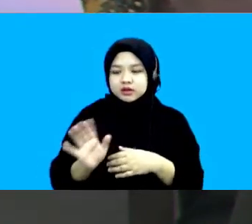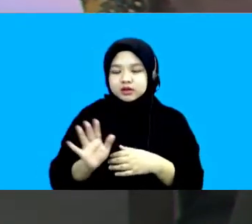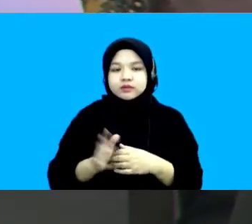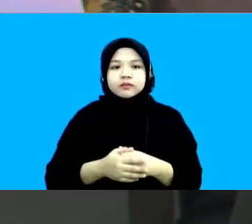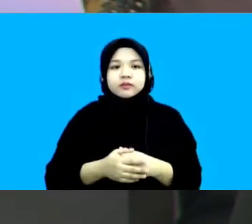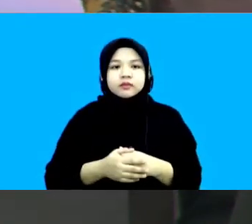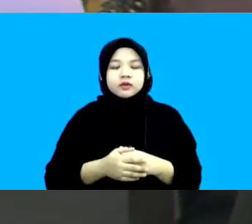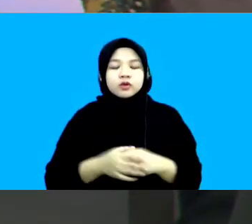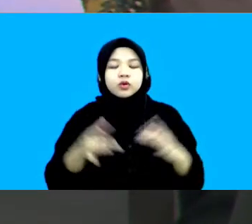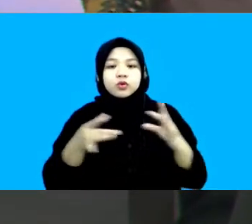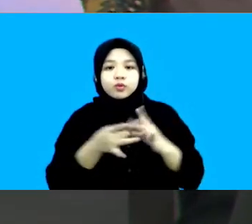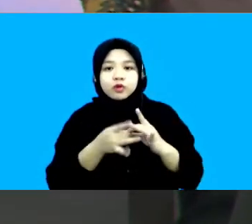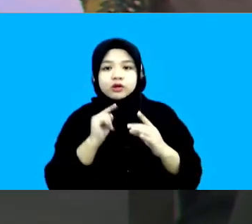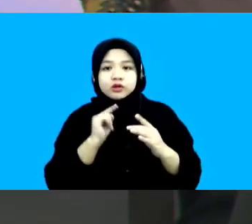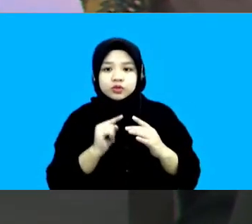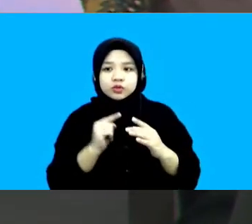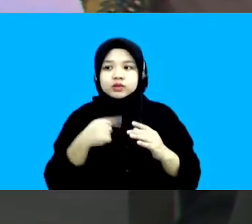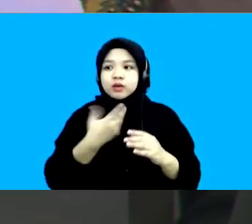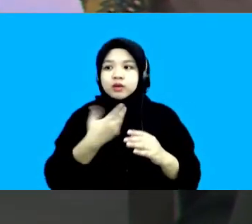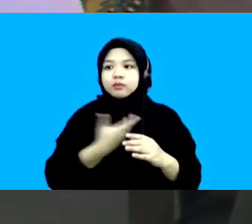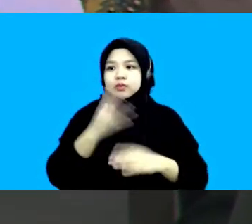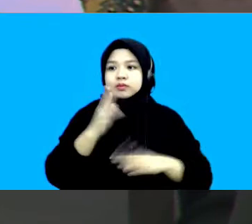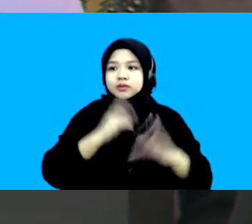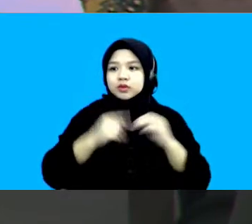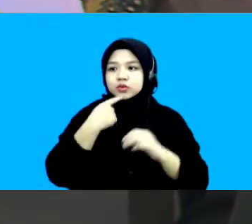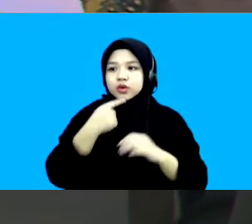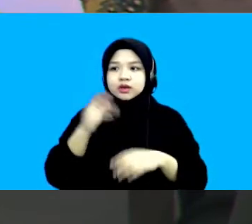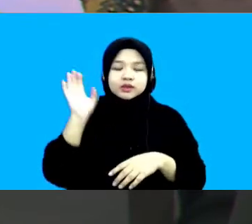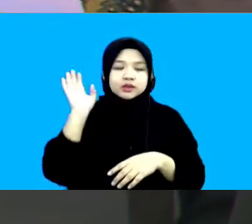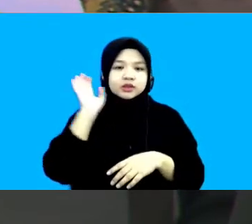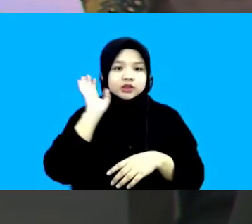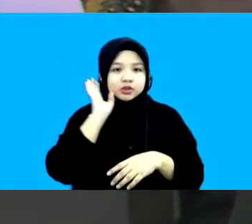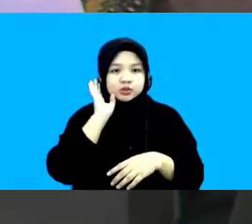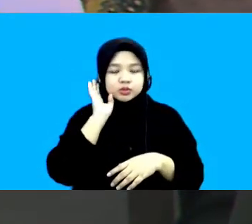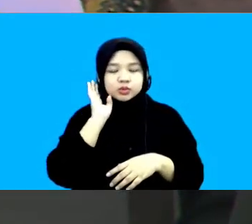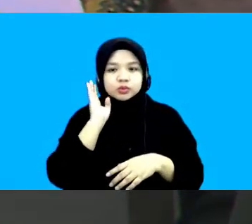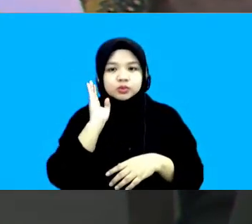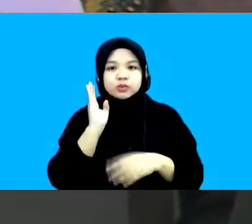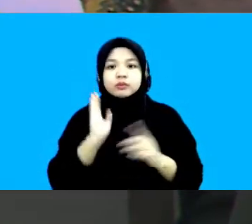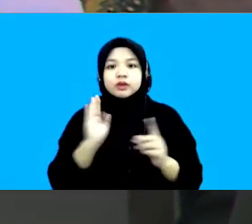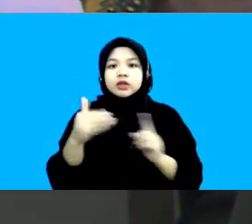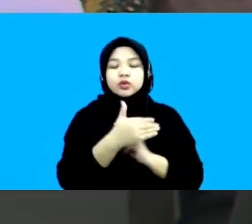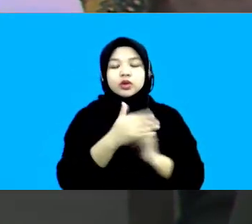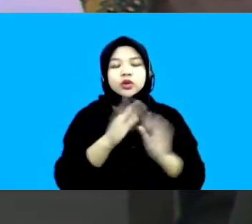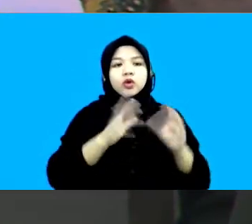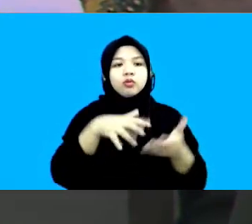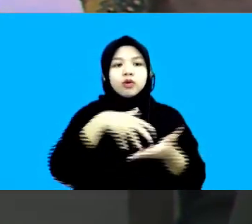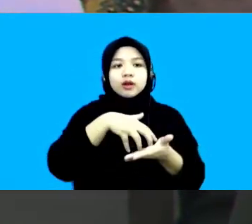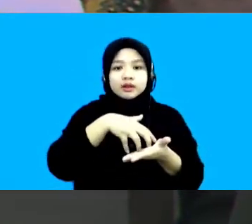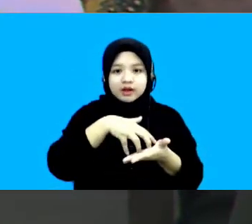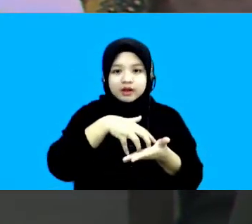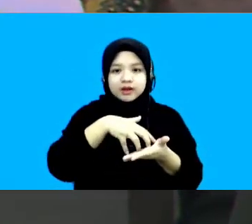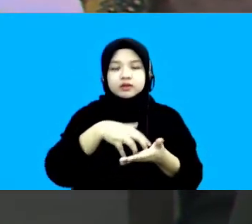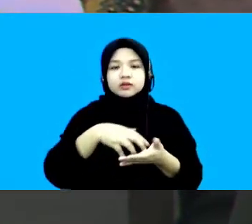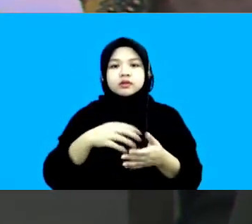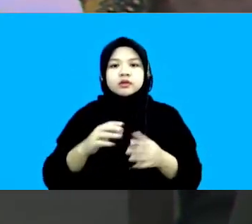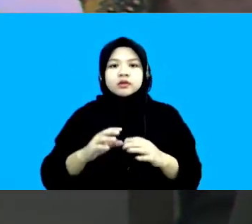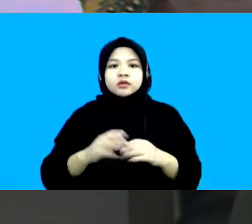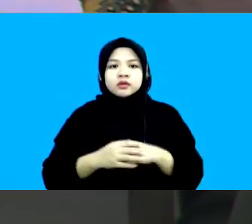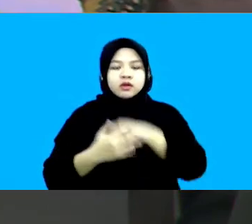access. Yeah, and one thing that if we try to look at about the impact of this pandemic through